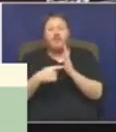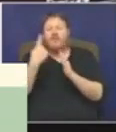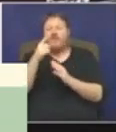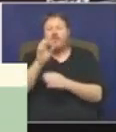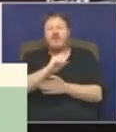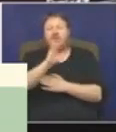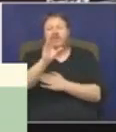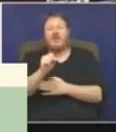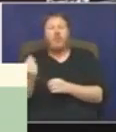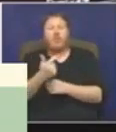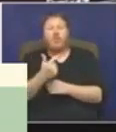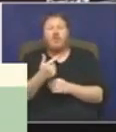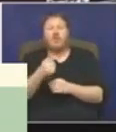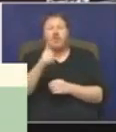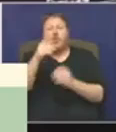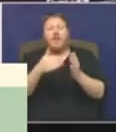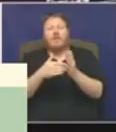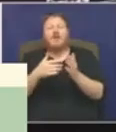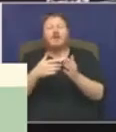build 1 million houses.